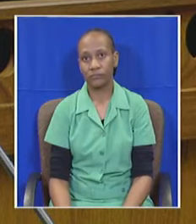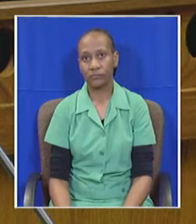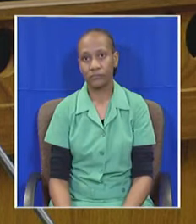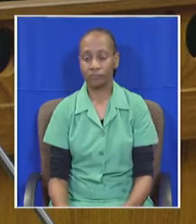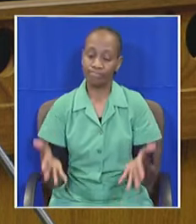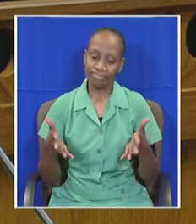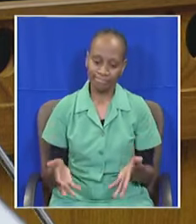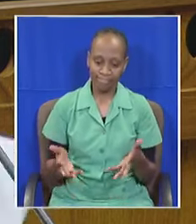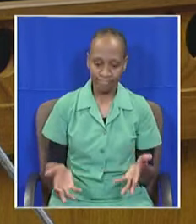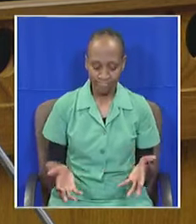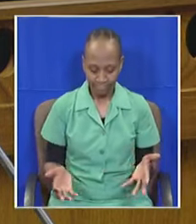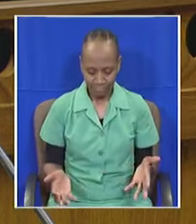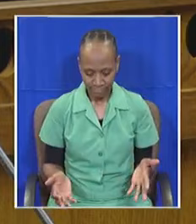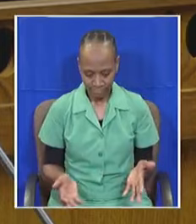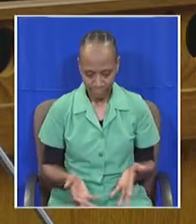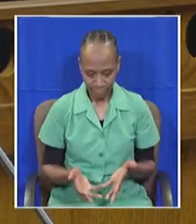Now,